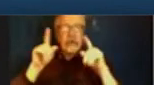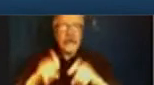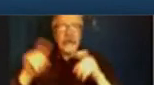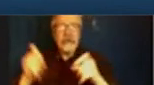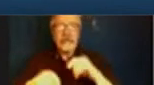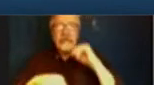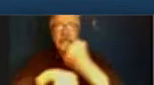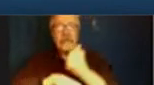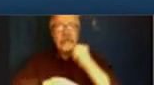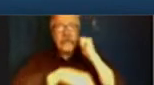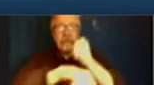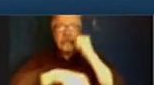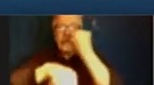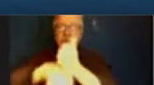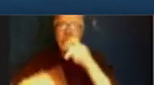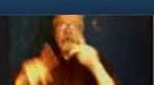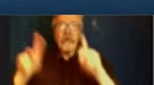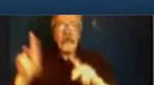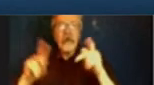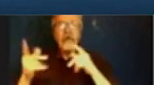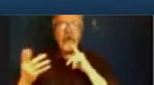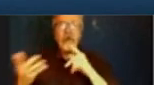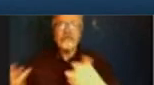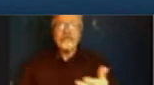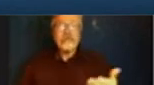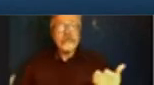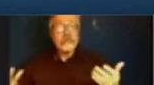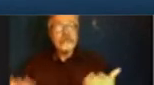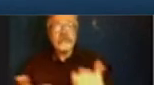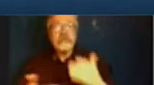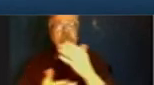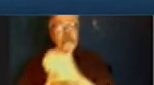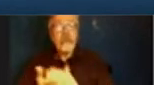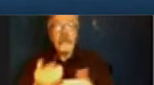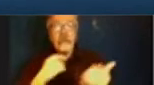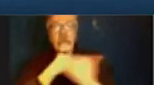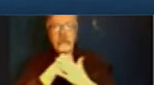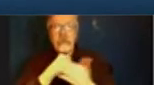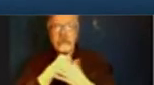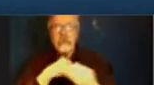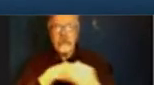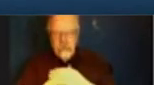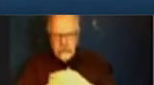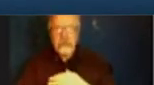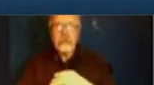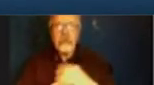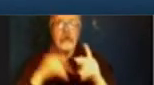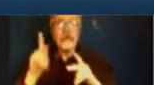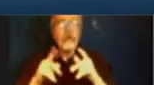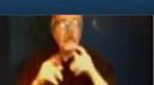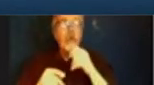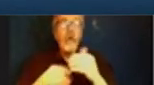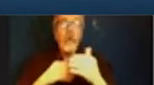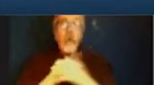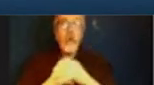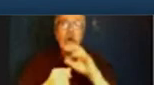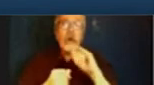are getting a lot of exposure notices and getting COVID and they need to be tested. What are you doing for